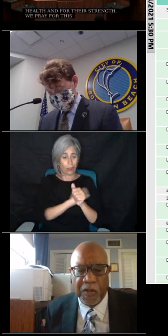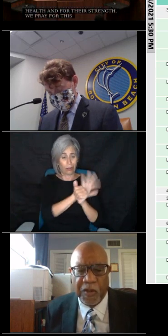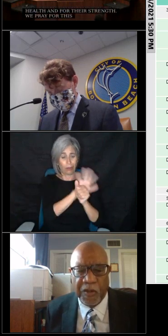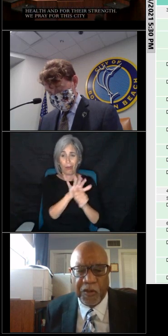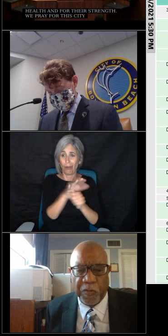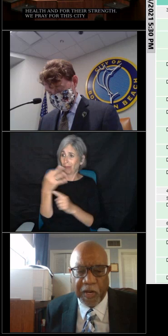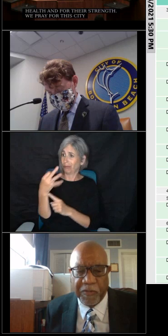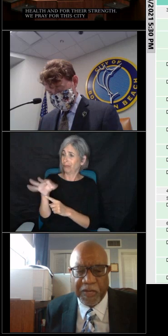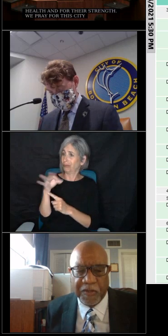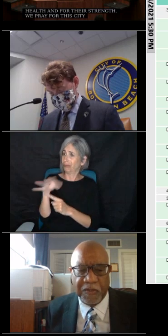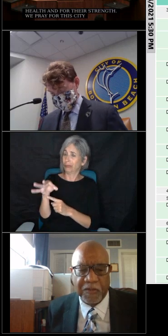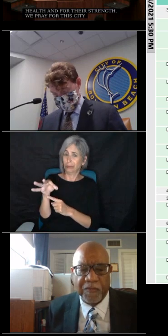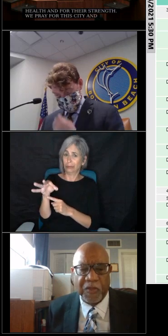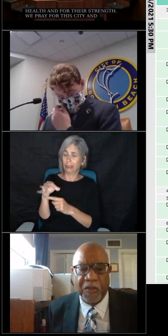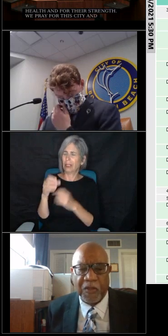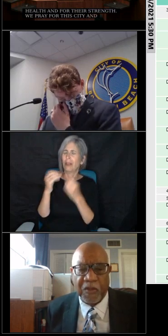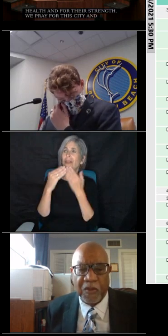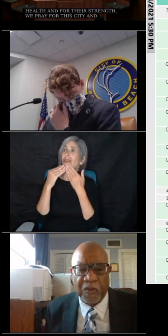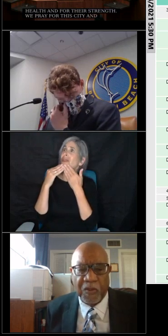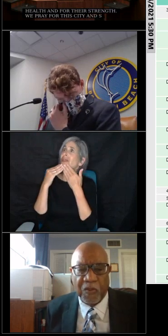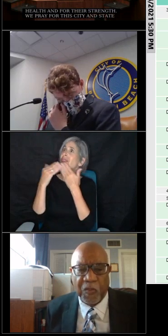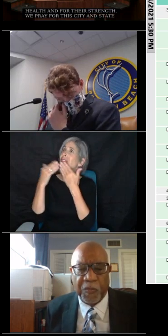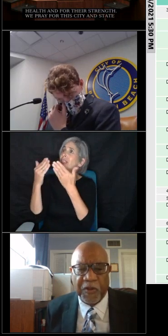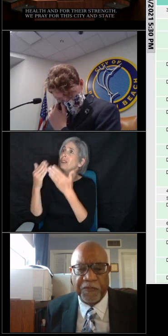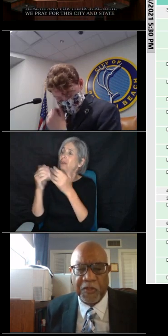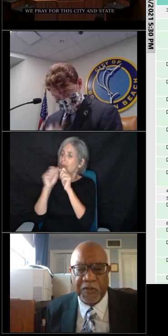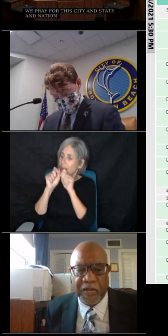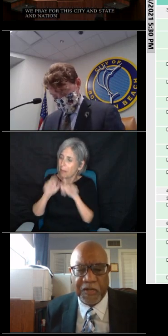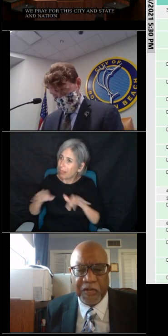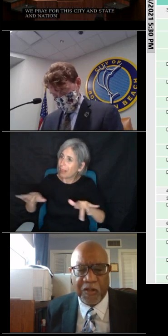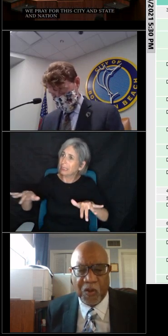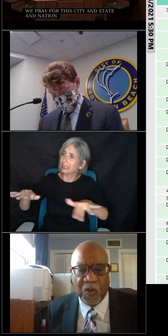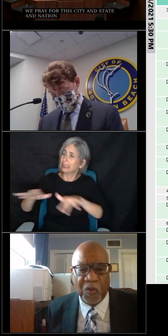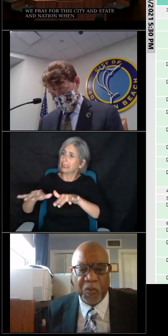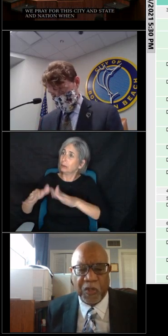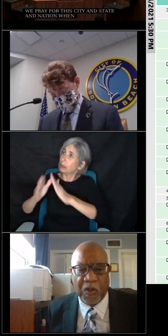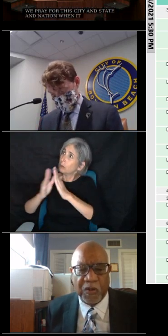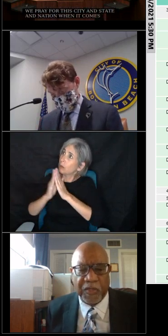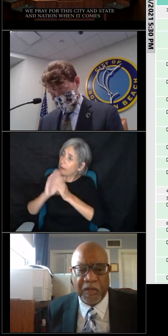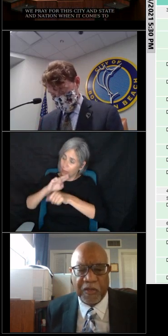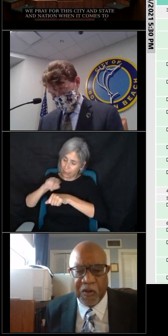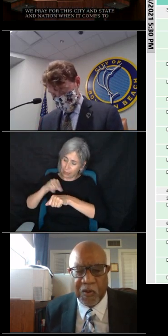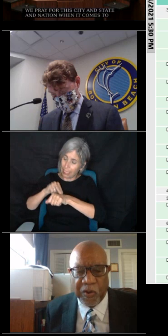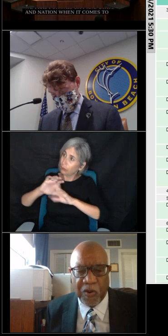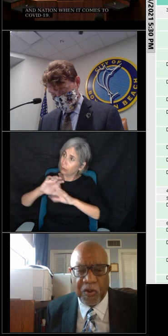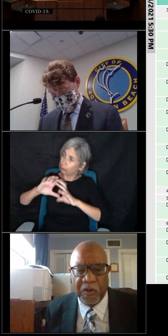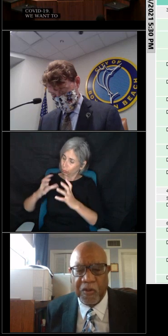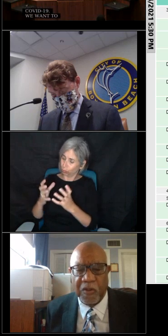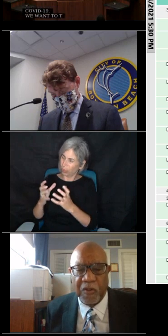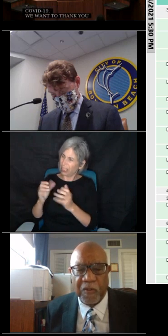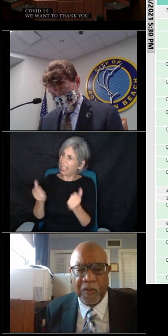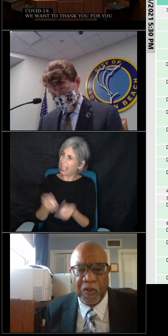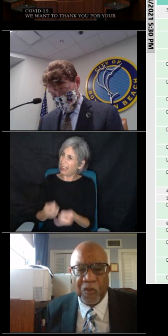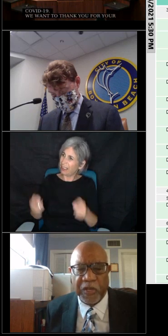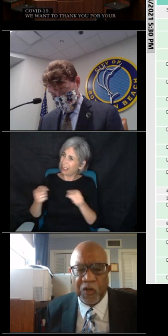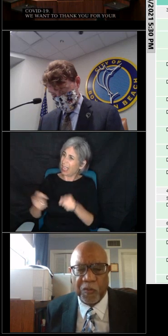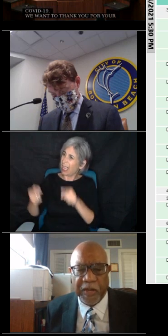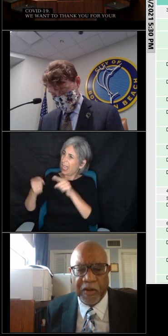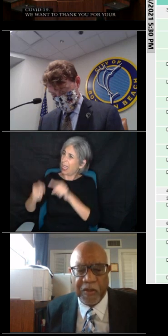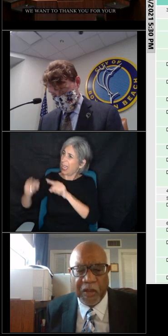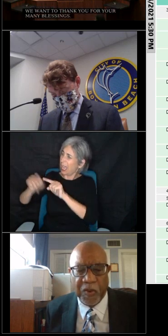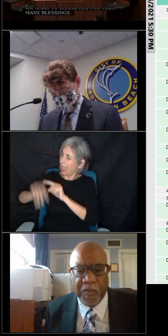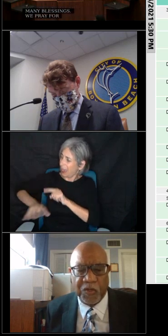for your many blessings. We pray for this nation as a whole with all the things that are going on.